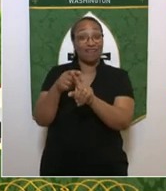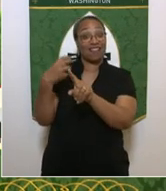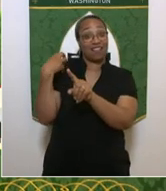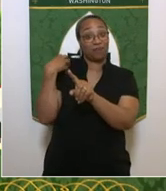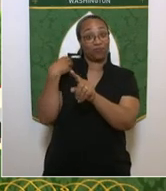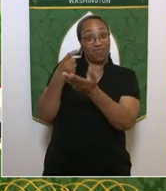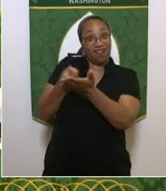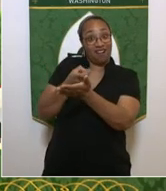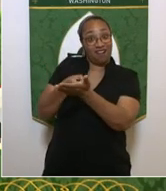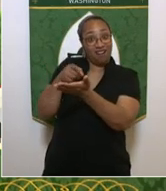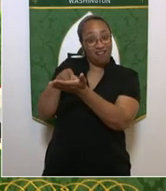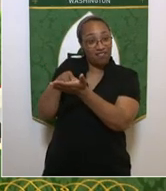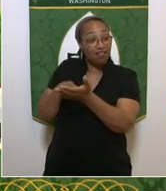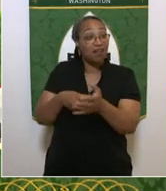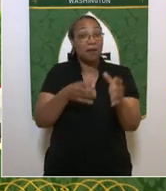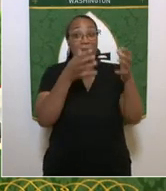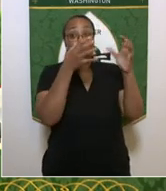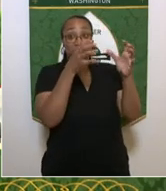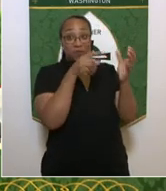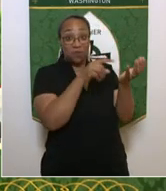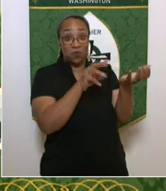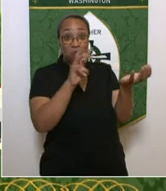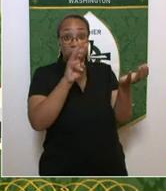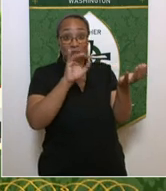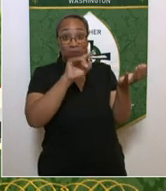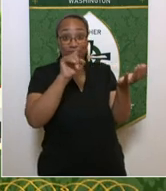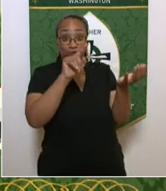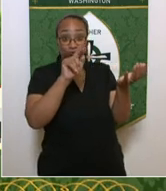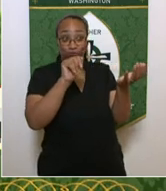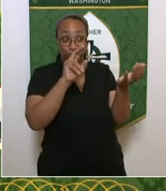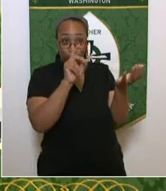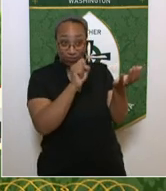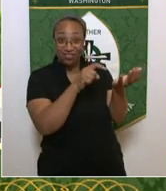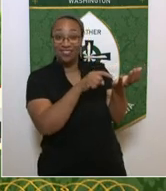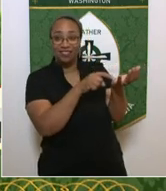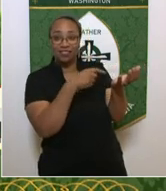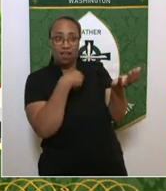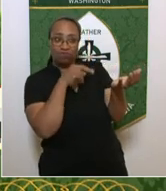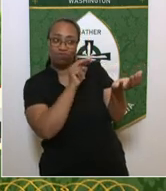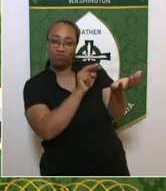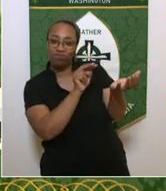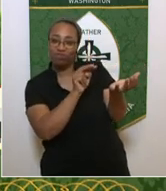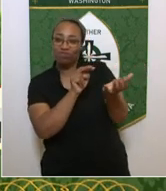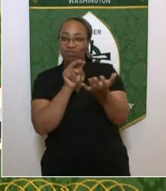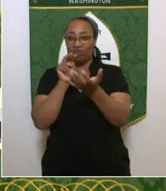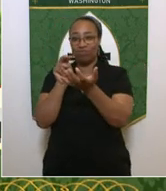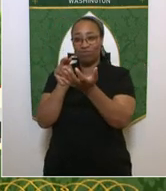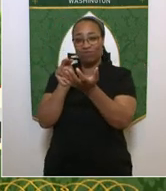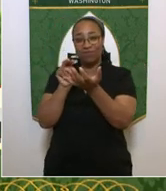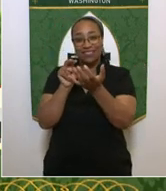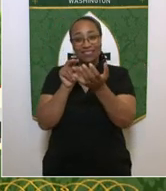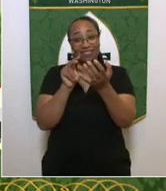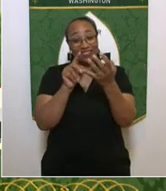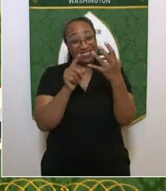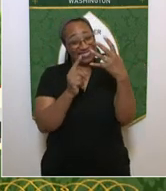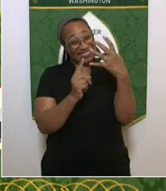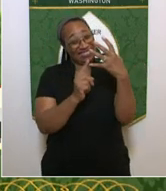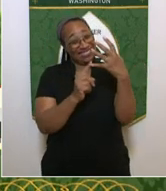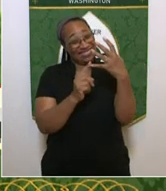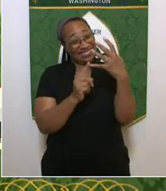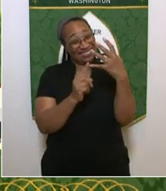part of the reason why we want our football team to play here is because we have 100 acres of land on